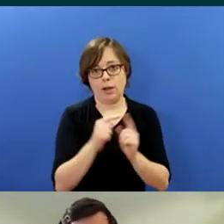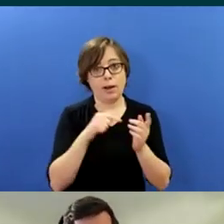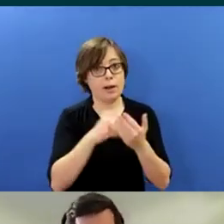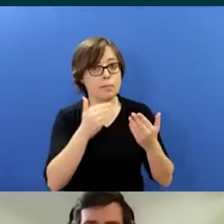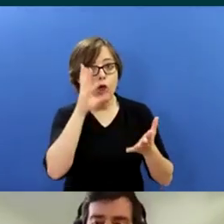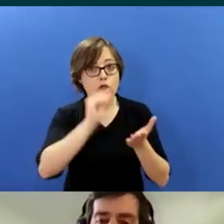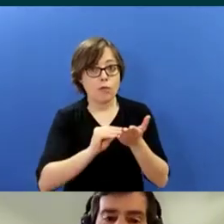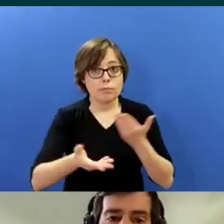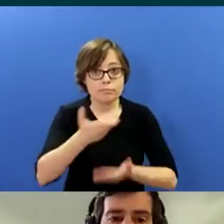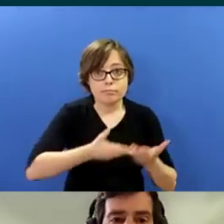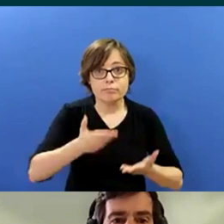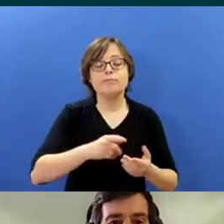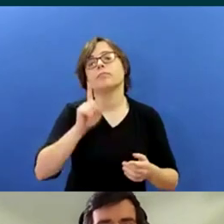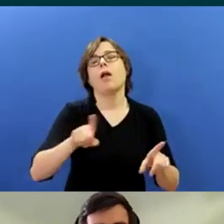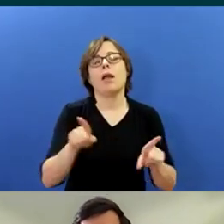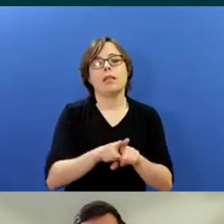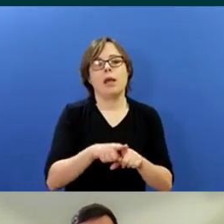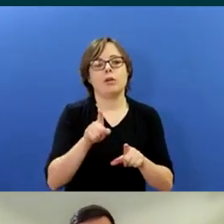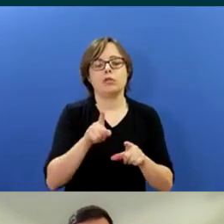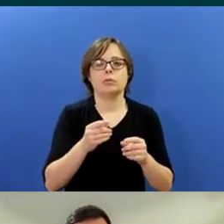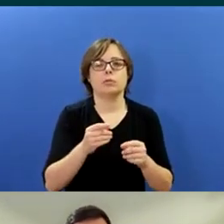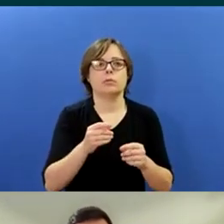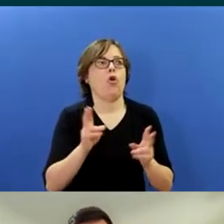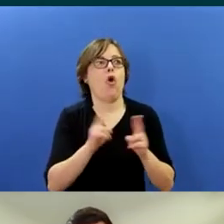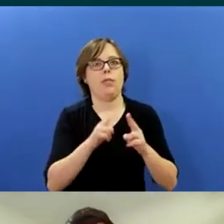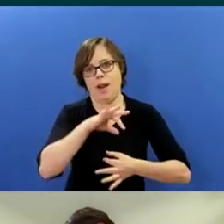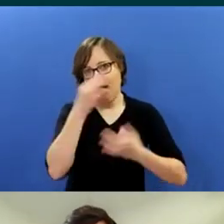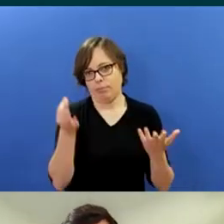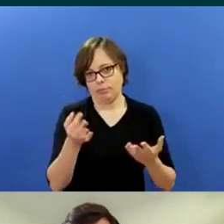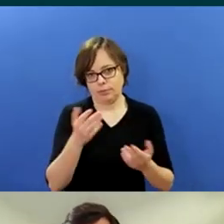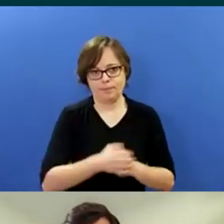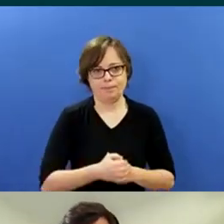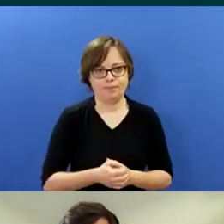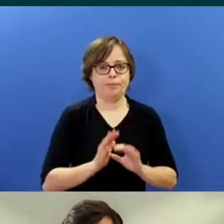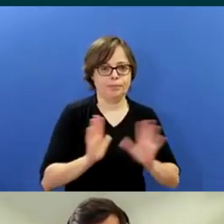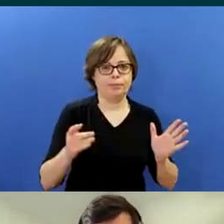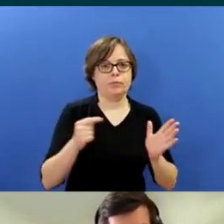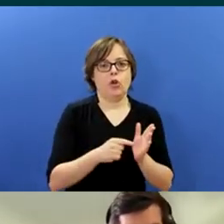topic in general. And now I'd like to